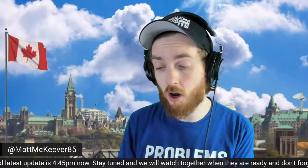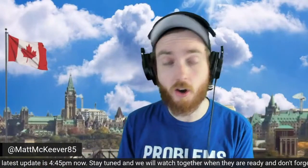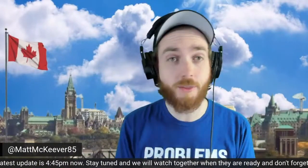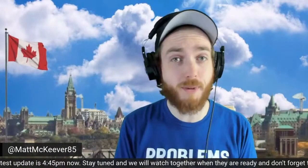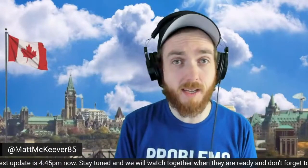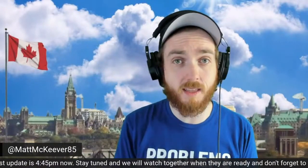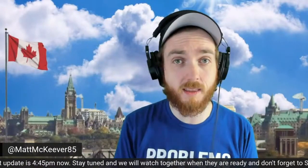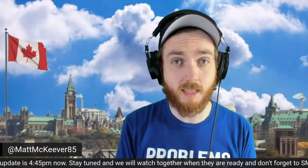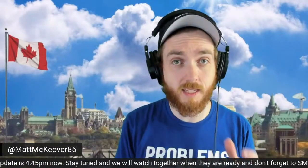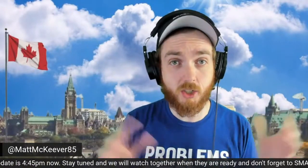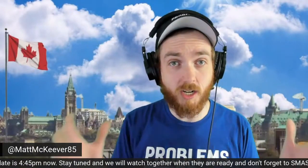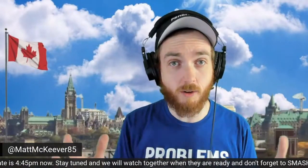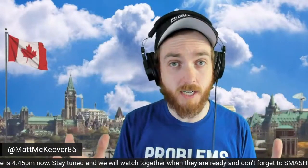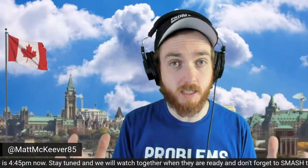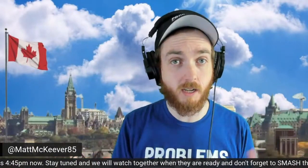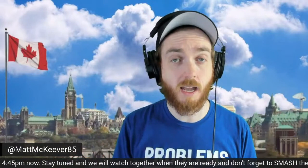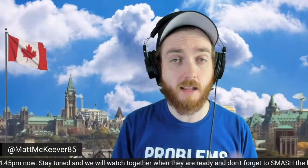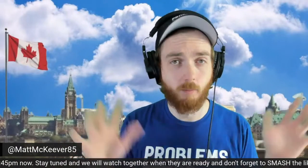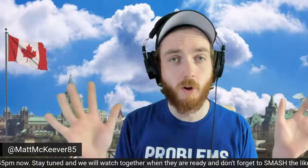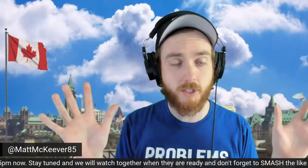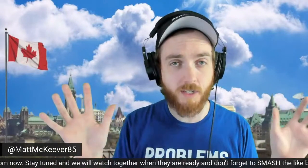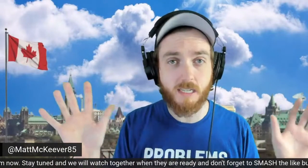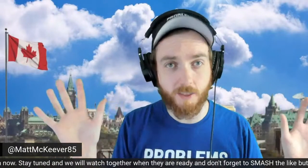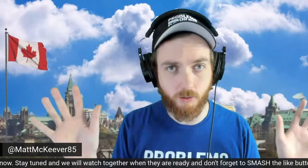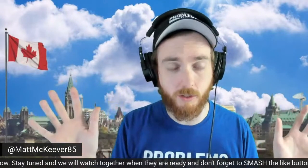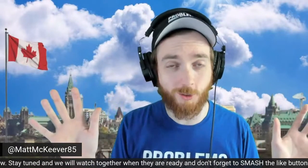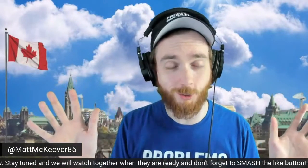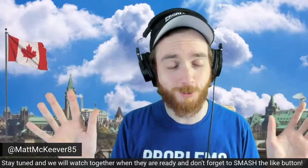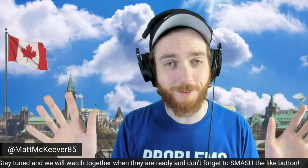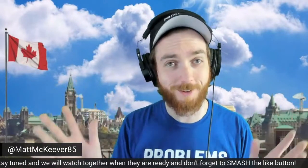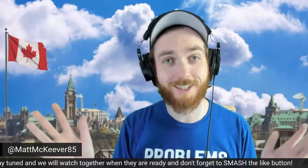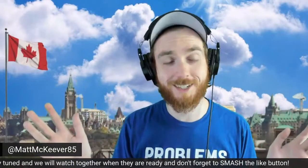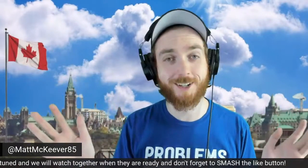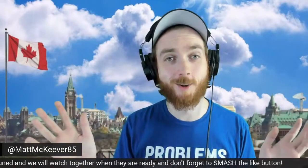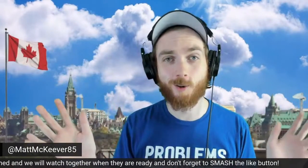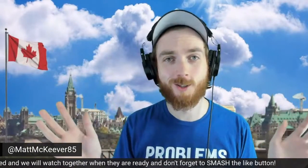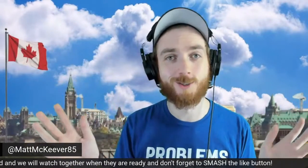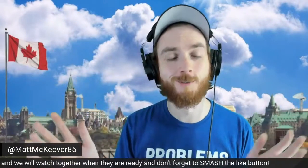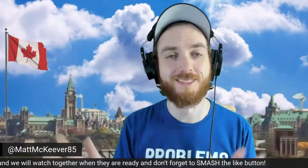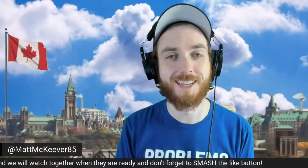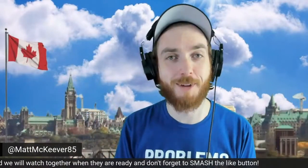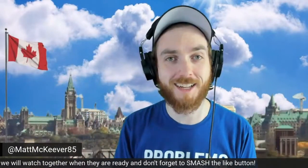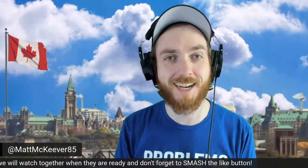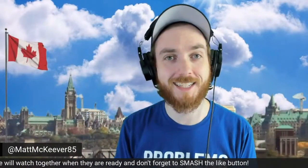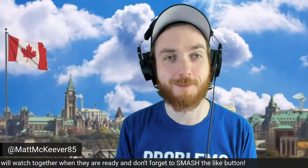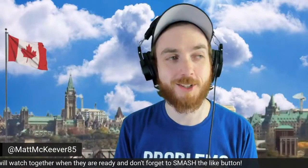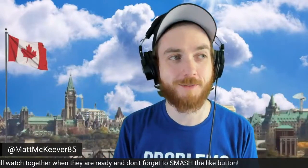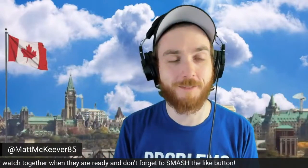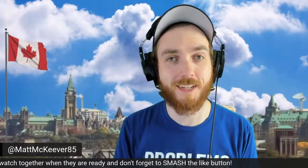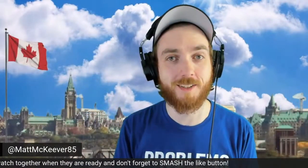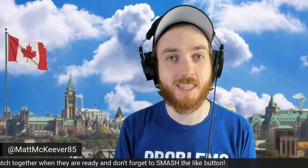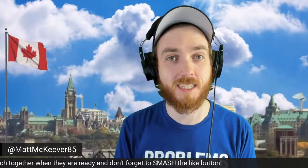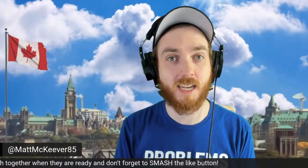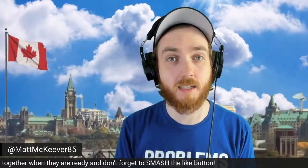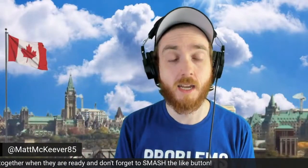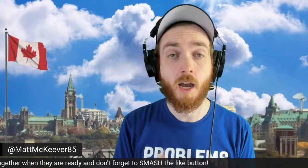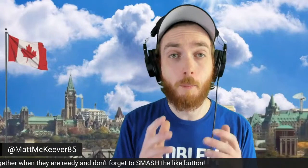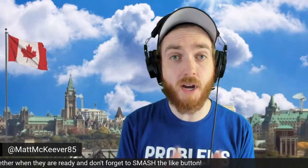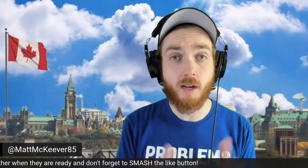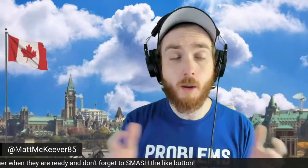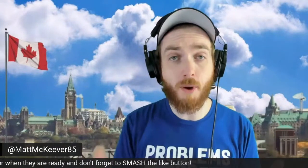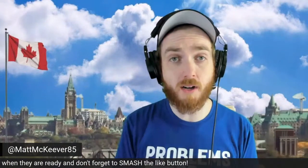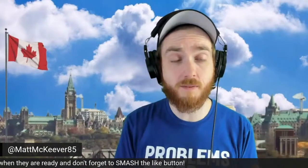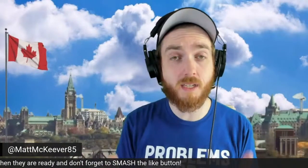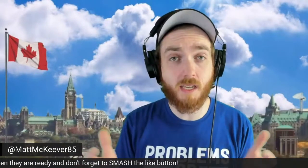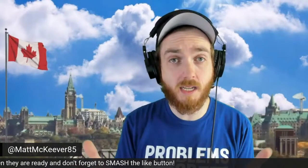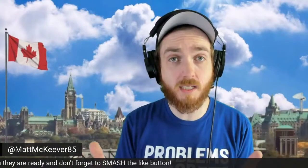lose all the money that this generates, and most of it's not through YouTube revenue, because good Lord, YouTube demonetizes most of our videos these days,